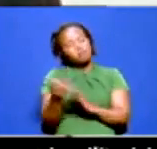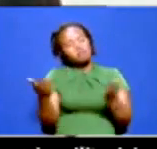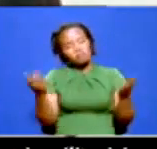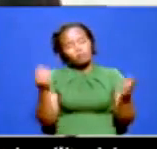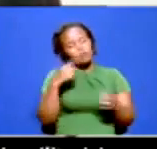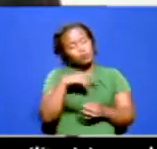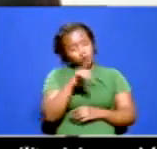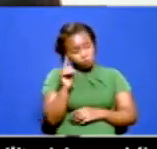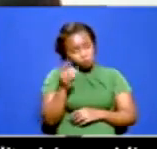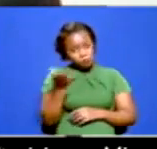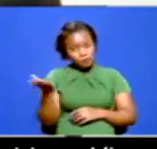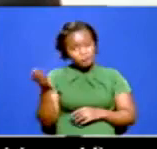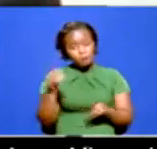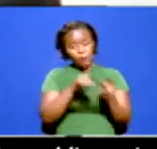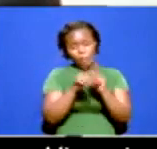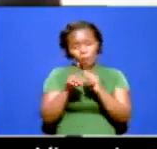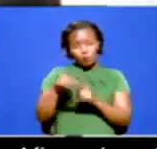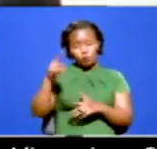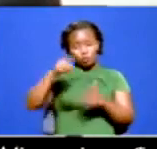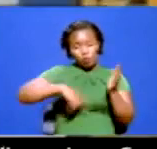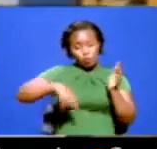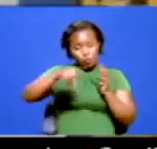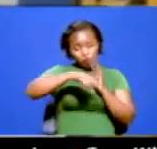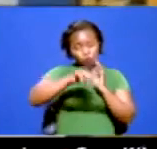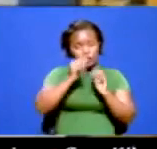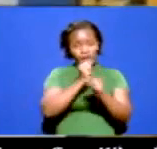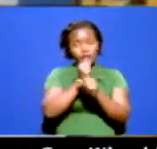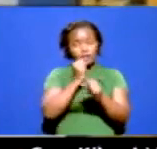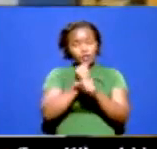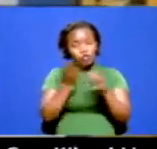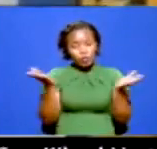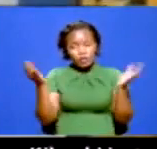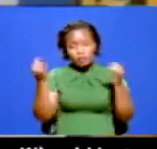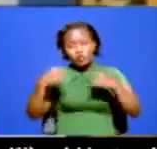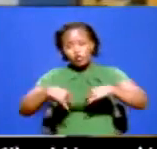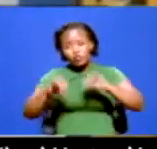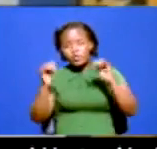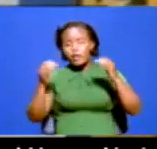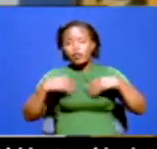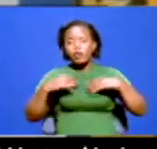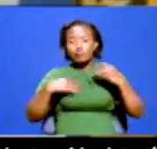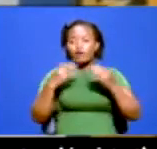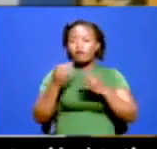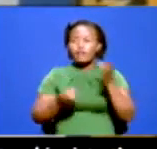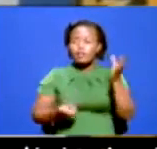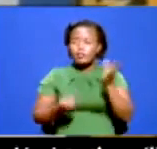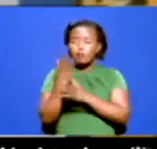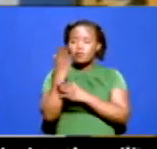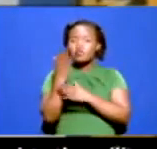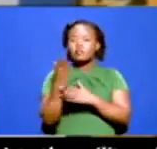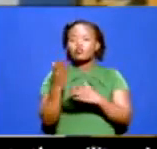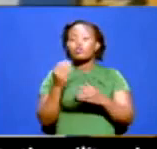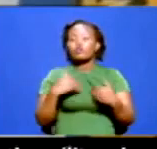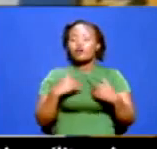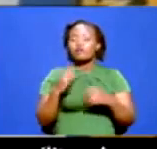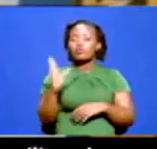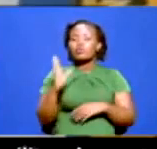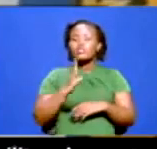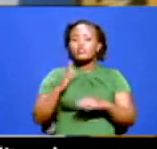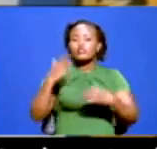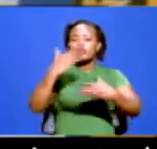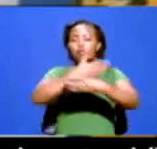In fact, what we are doing currently is looking at establishing Ulinzi construction company.